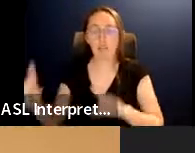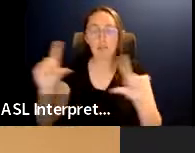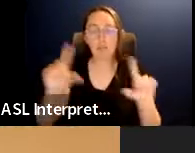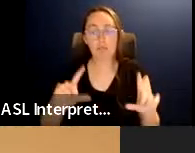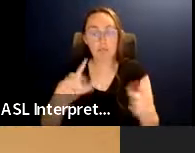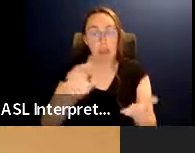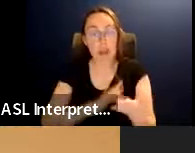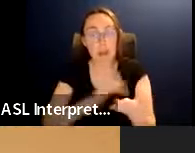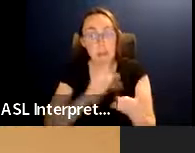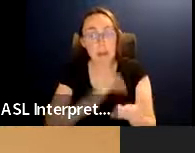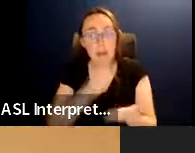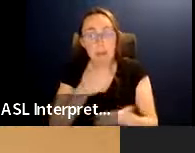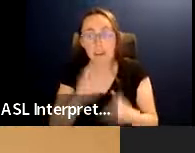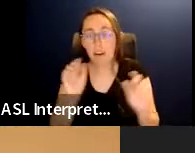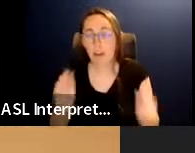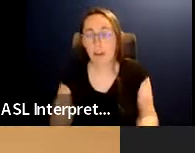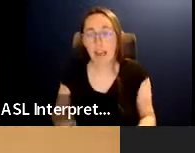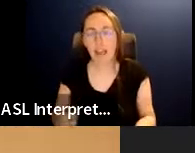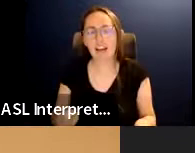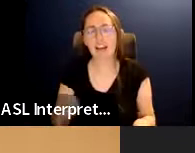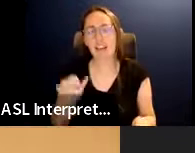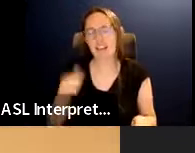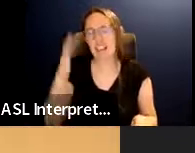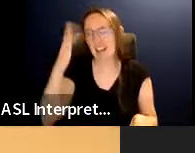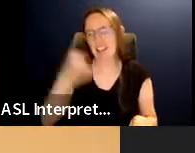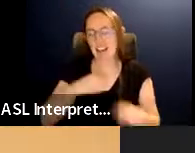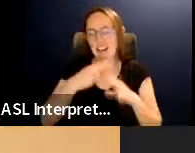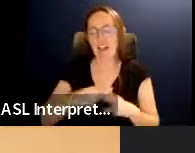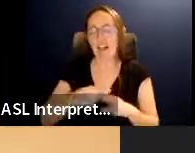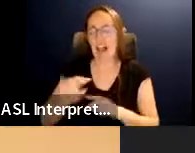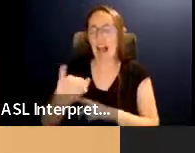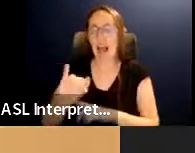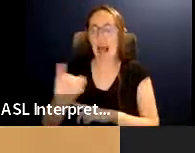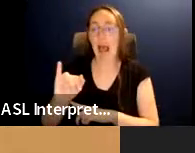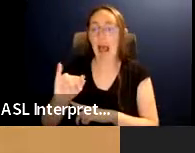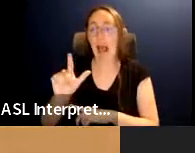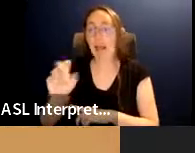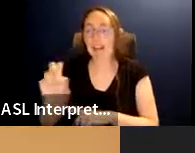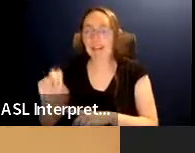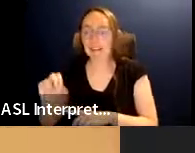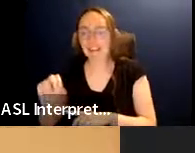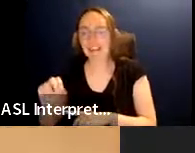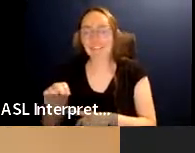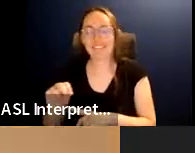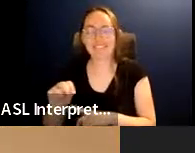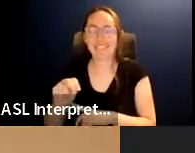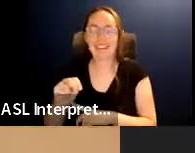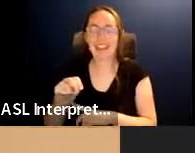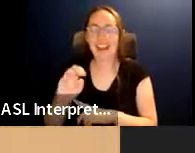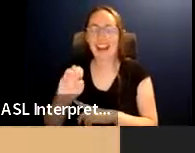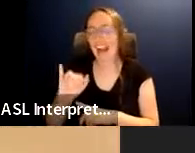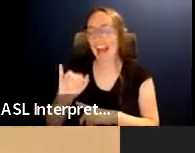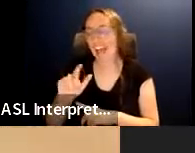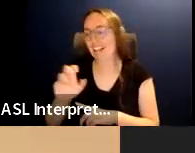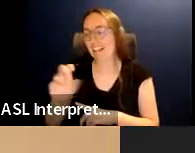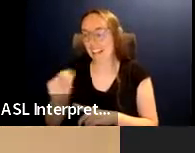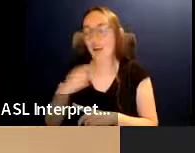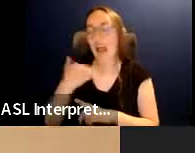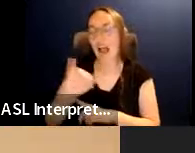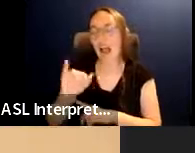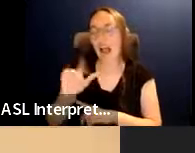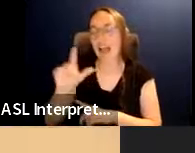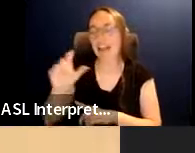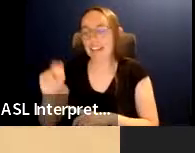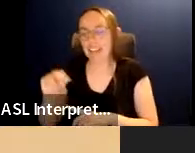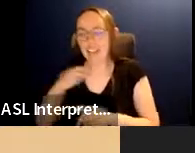iPad in there. So I call it, that's why I call it the Eileen. So I lean my iPad. I can also put my cell